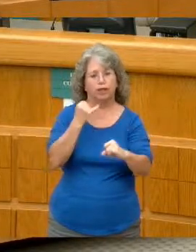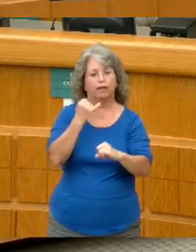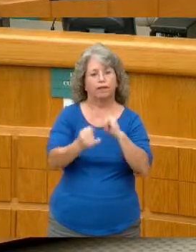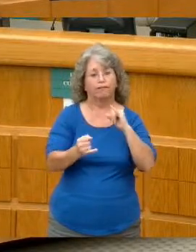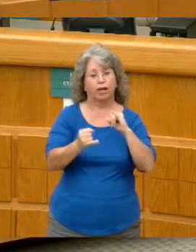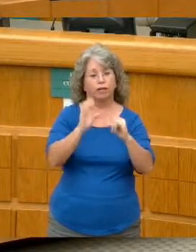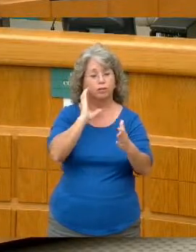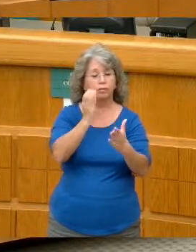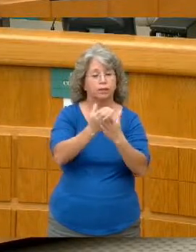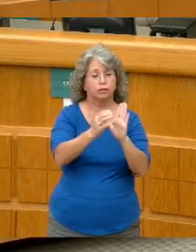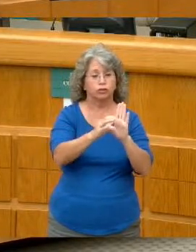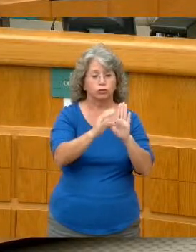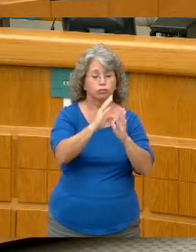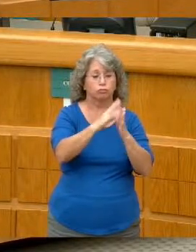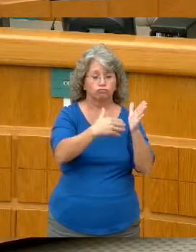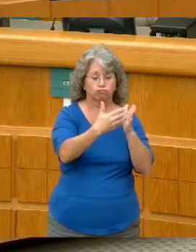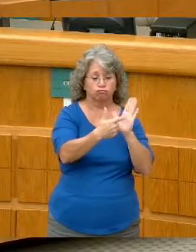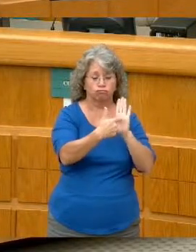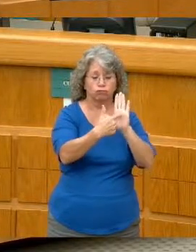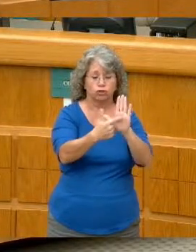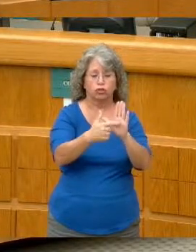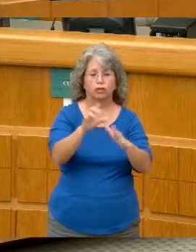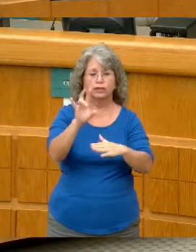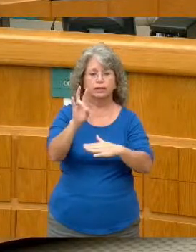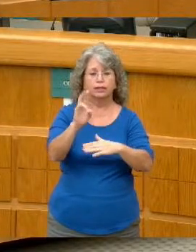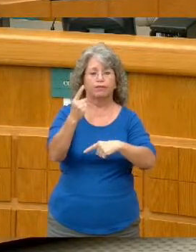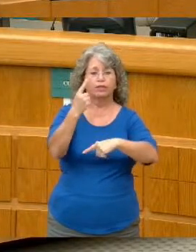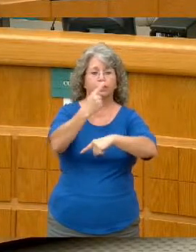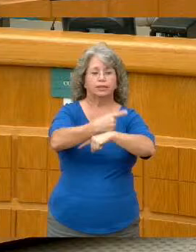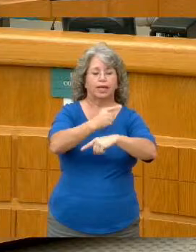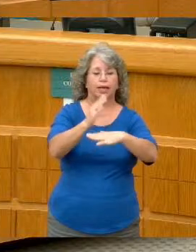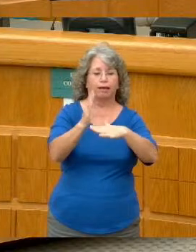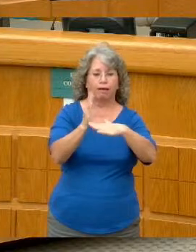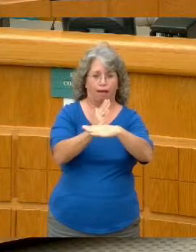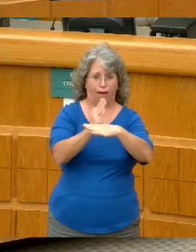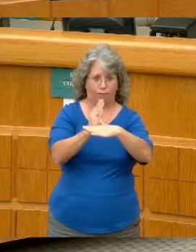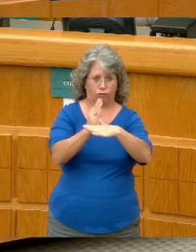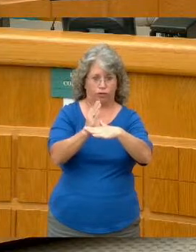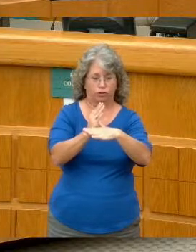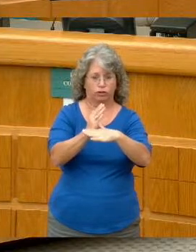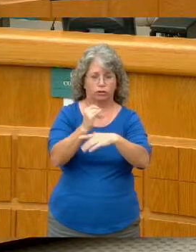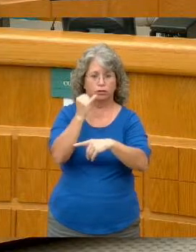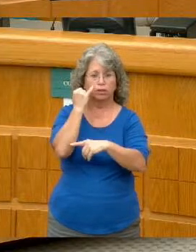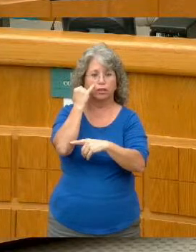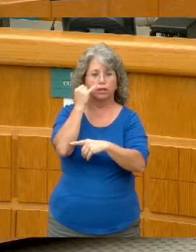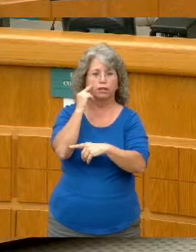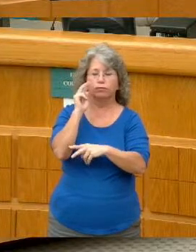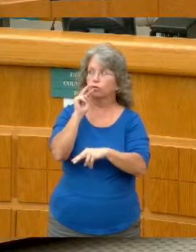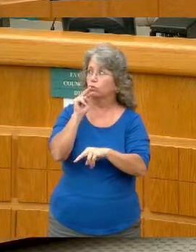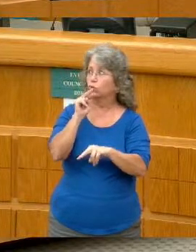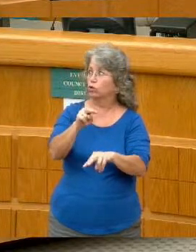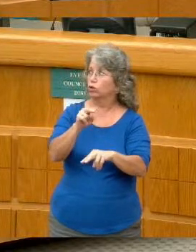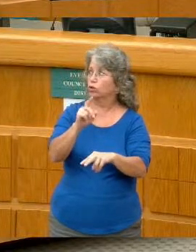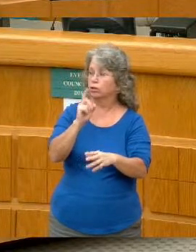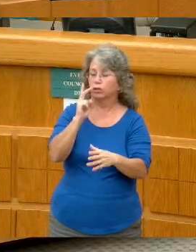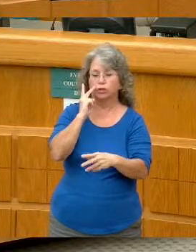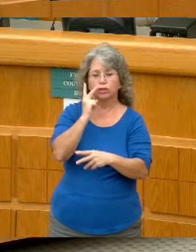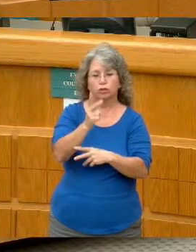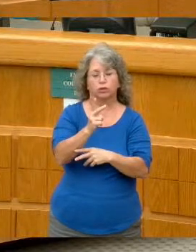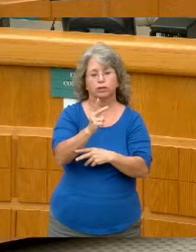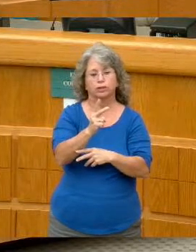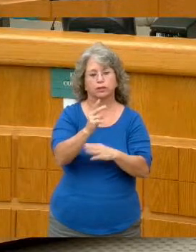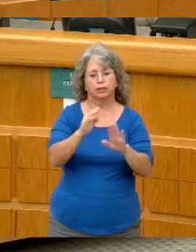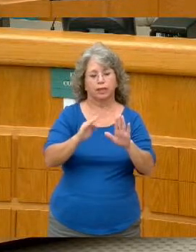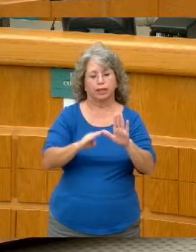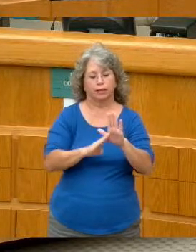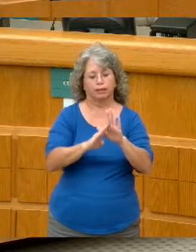the final slide is going to show the 7-day average. And if you look at it, again, you see